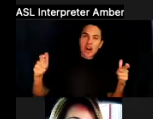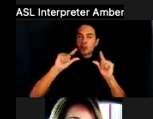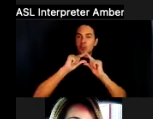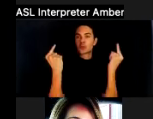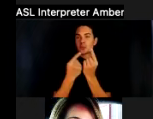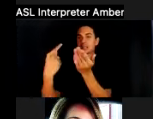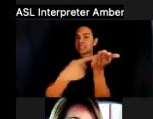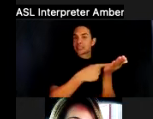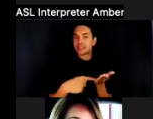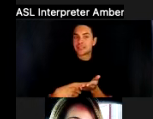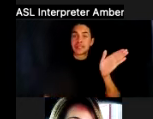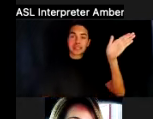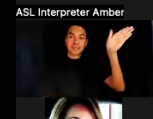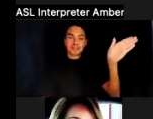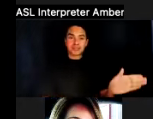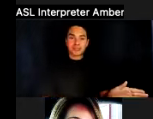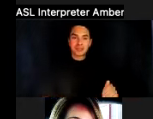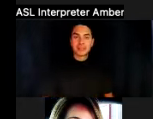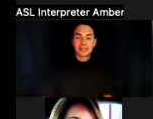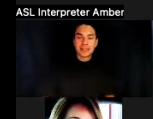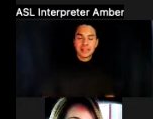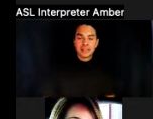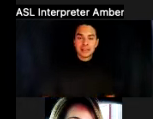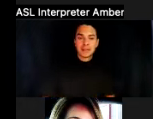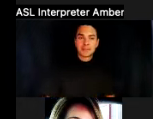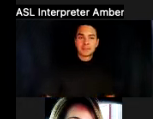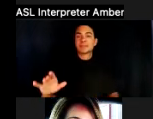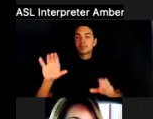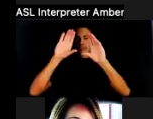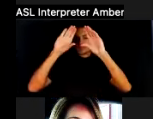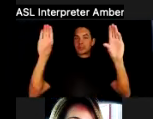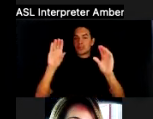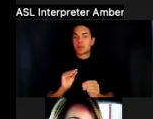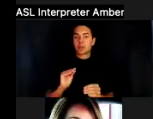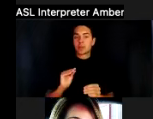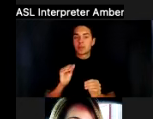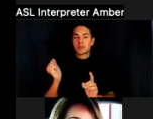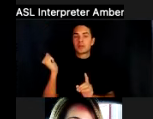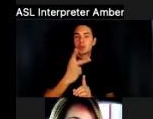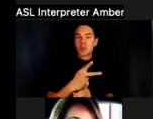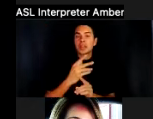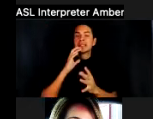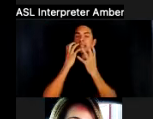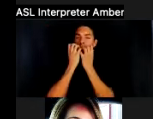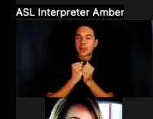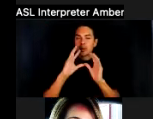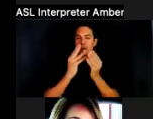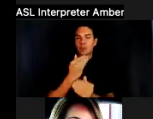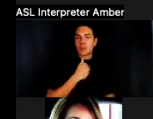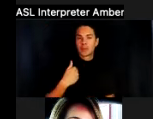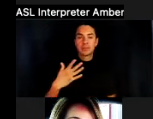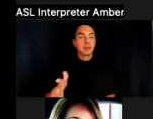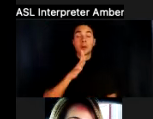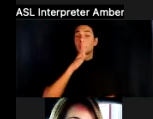the sacredness of all tribal members. There are grandmas and grandpas and aunties and uncles, family and friends, little